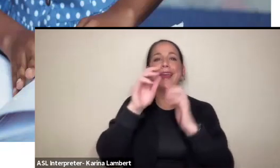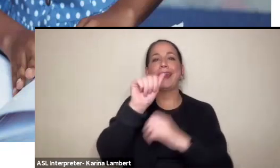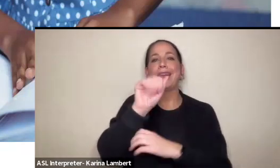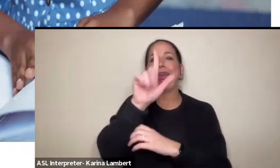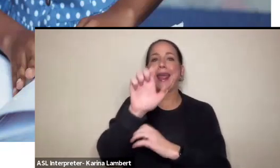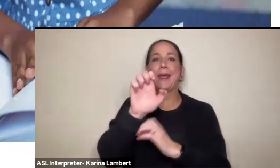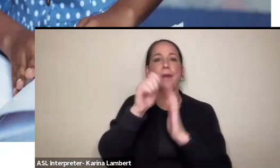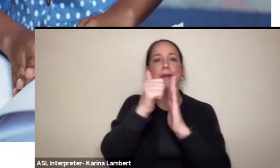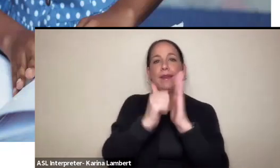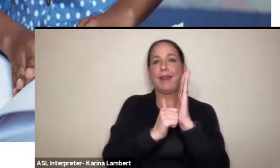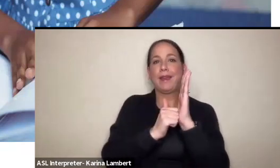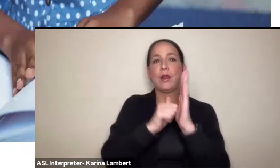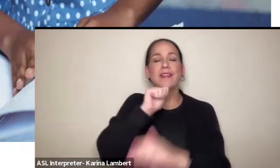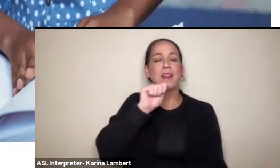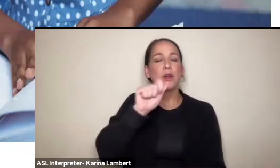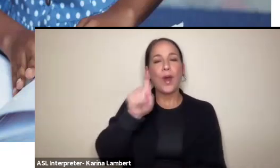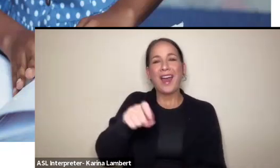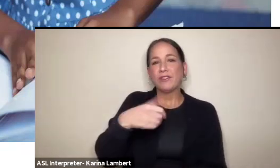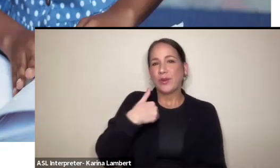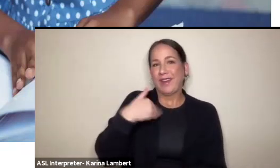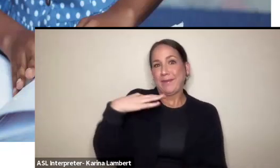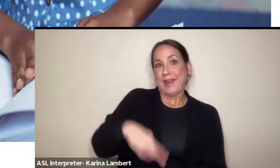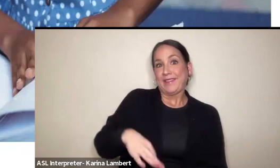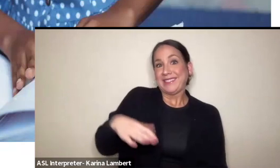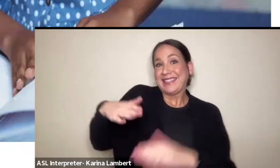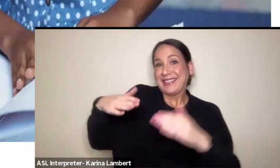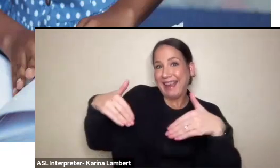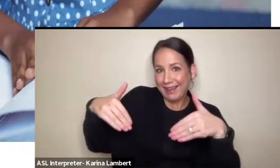yet. All they would need is a